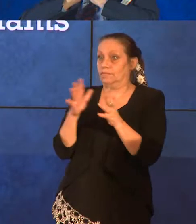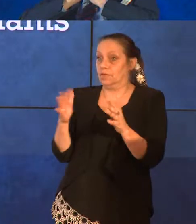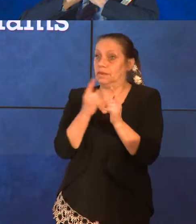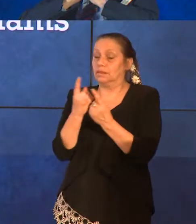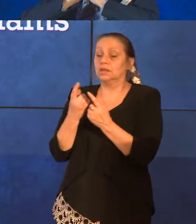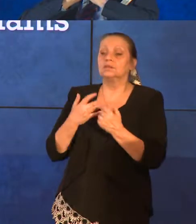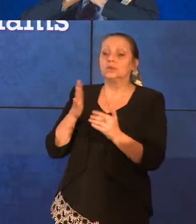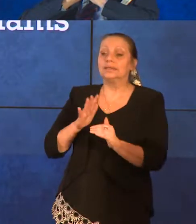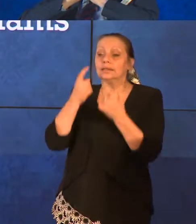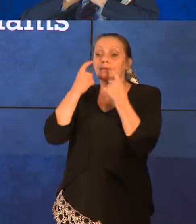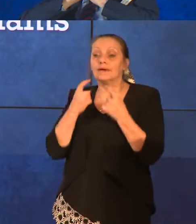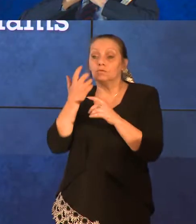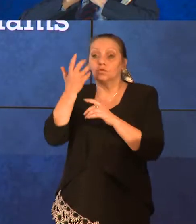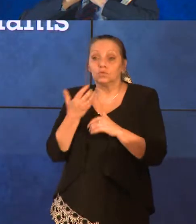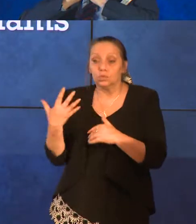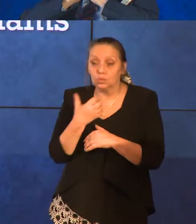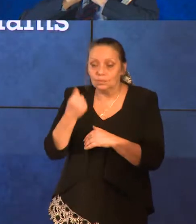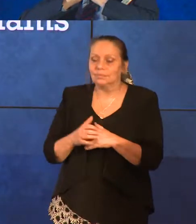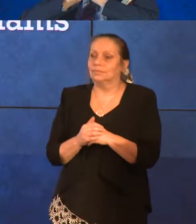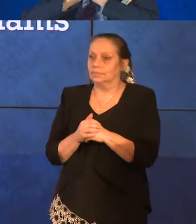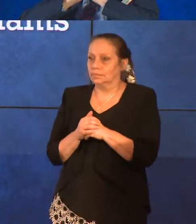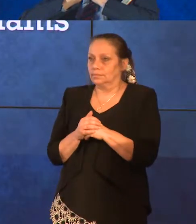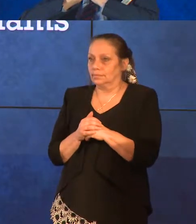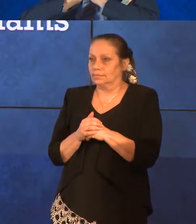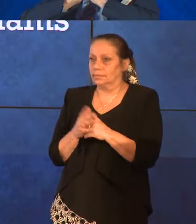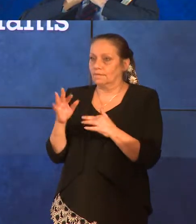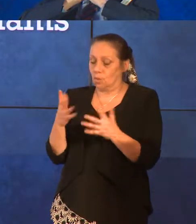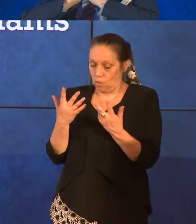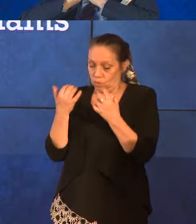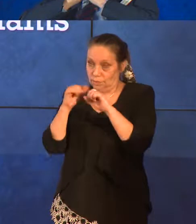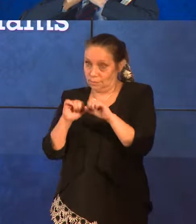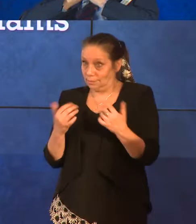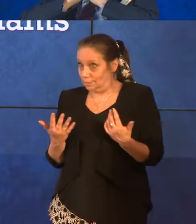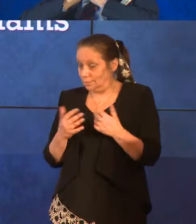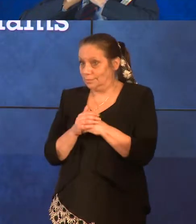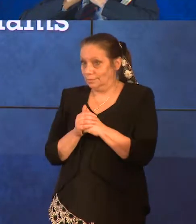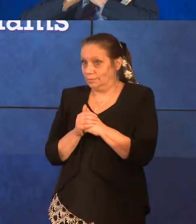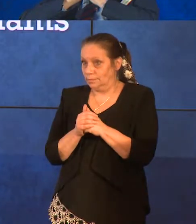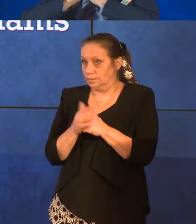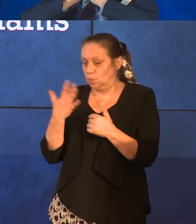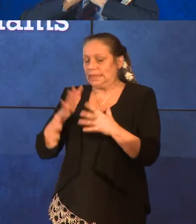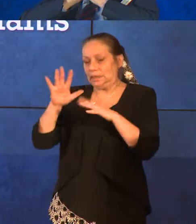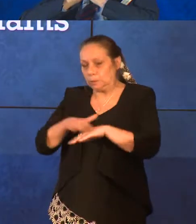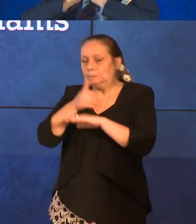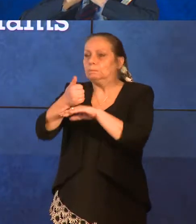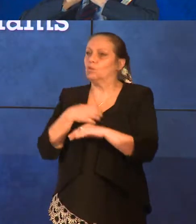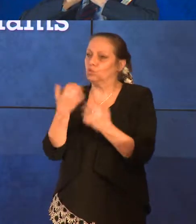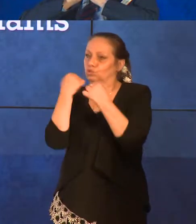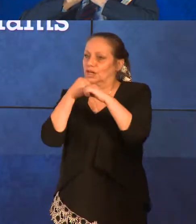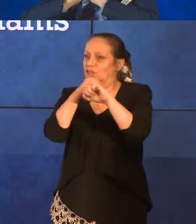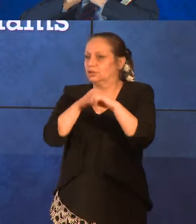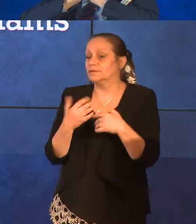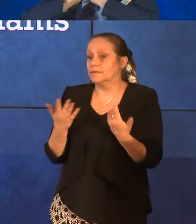look out for, and we hope that there'll be enough protections, but that's something that, in terms of autonomy is a problem. Of